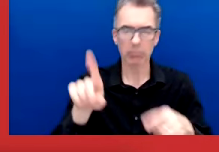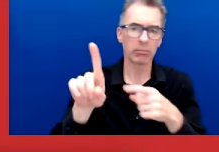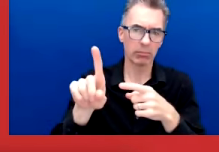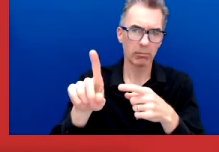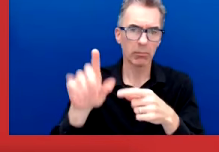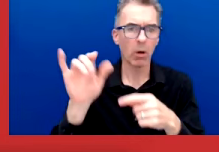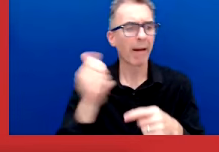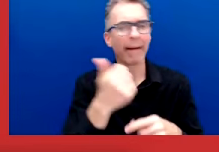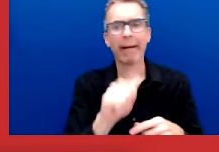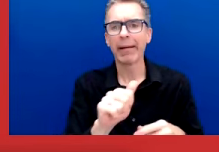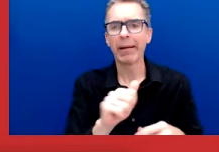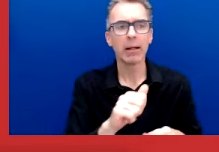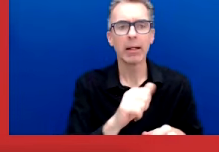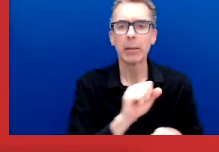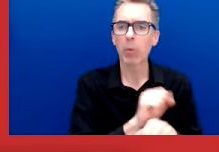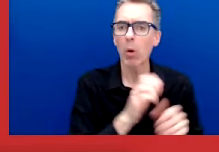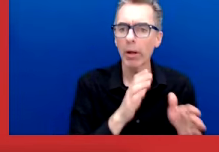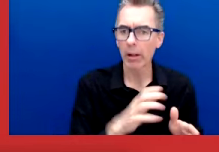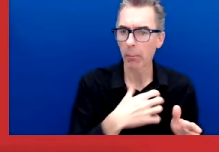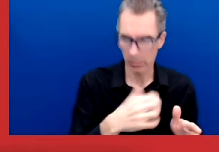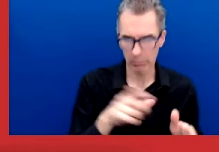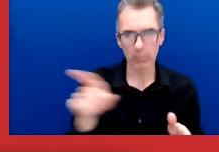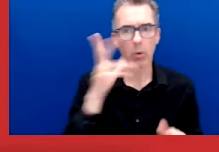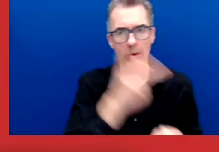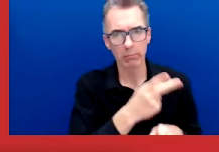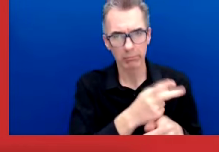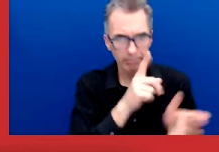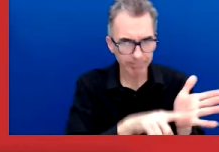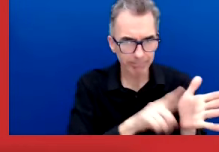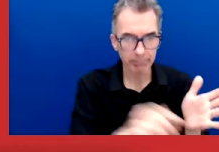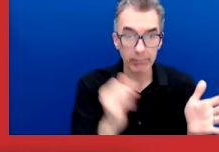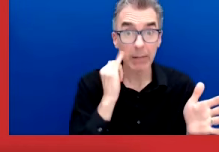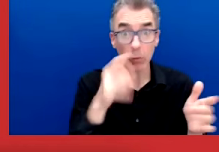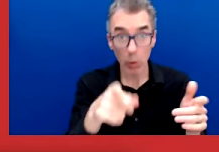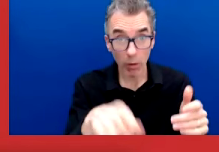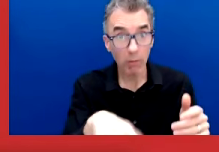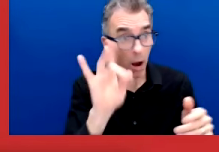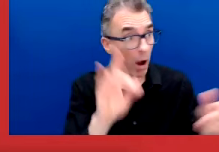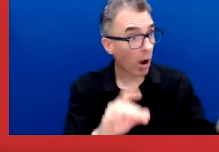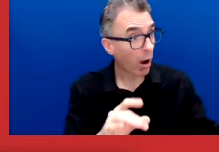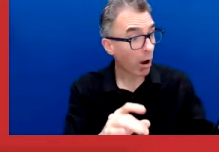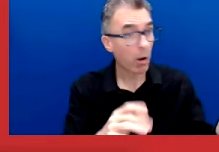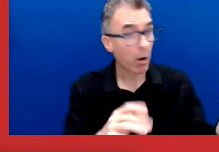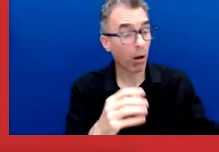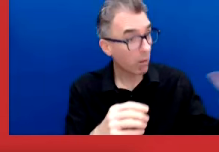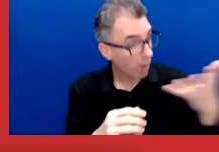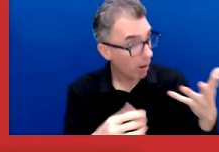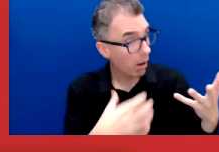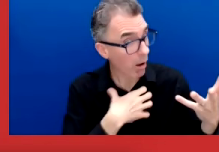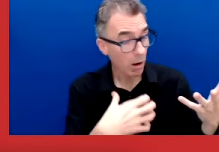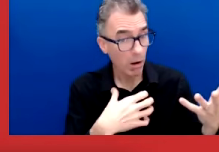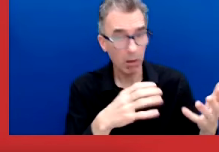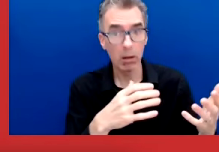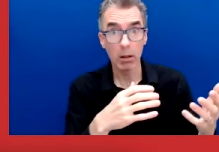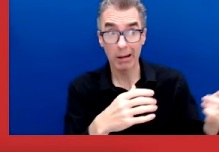employee complaints. So if you are made aware of a complaint, it's important to let the individual who is informing